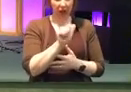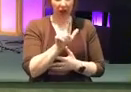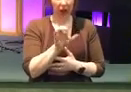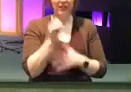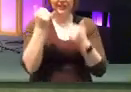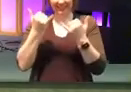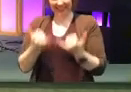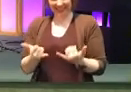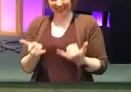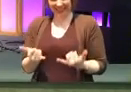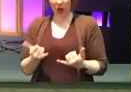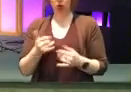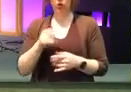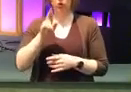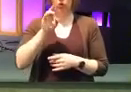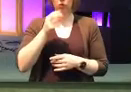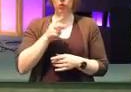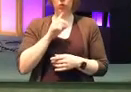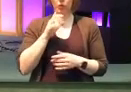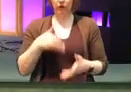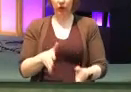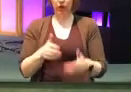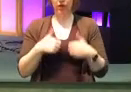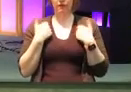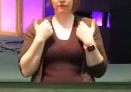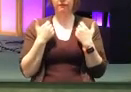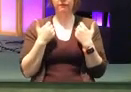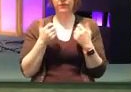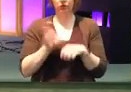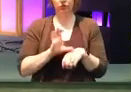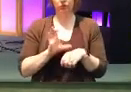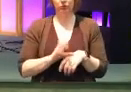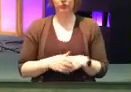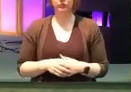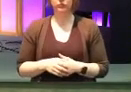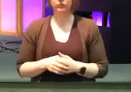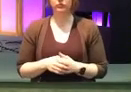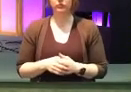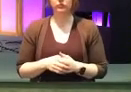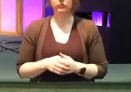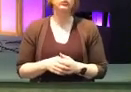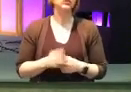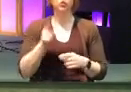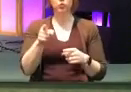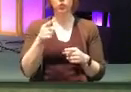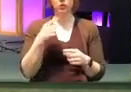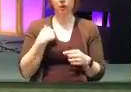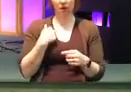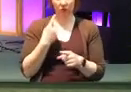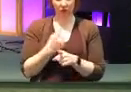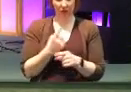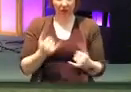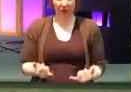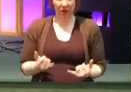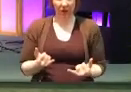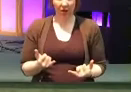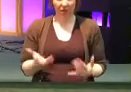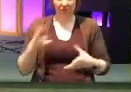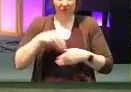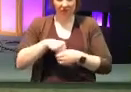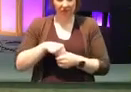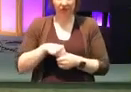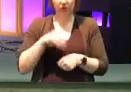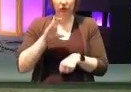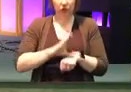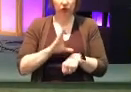years ago, again, by Blanche Britton and Mildred Westerland. You and I right now are part of a